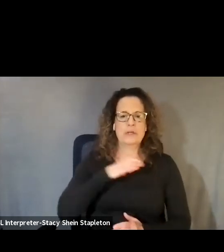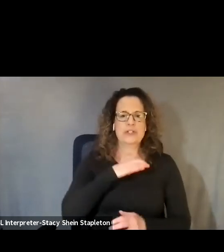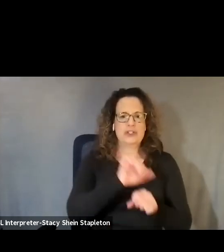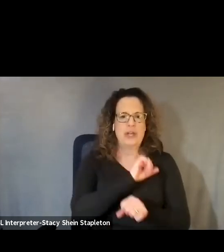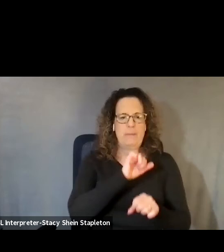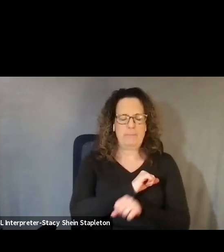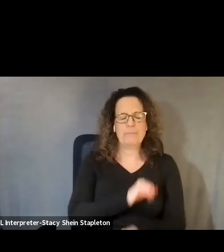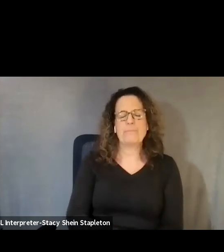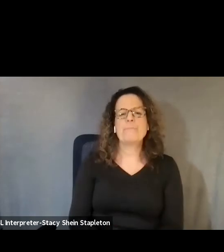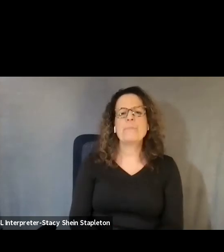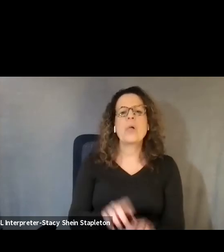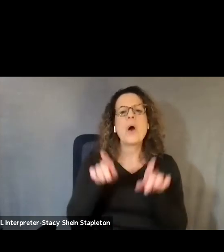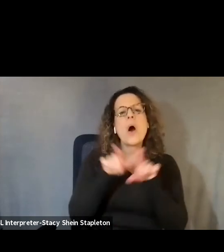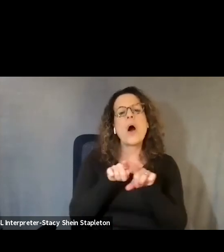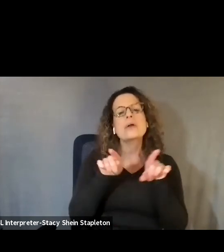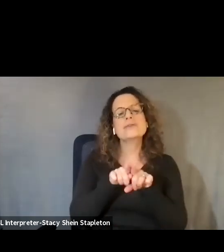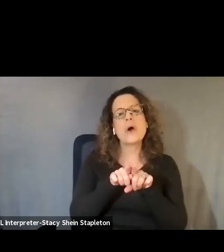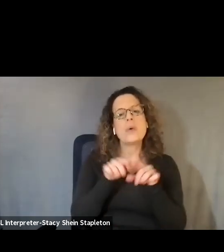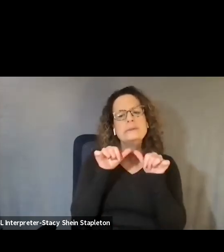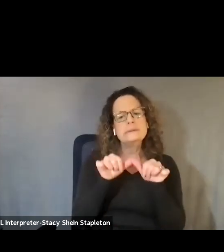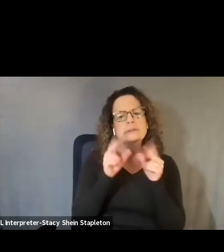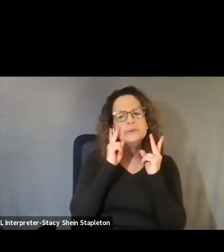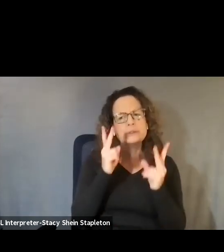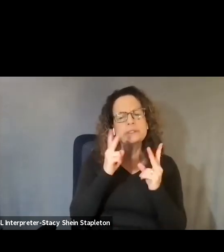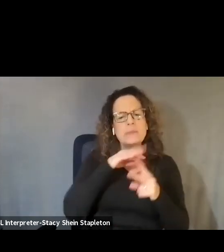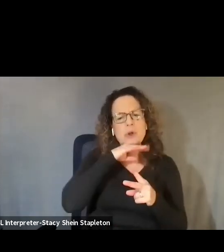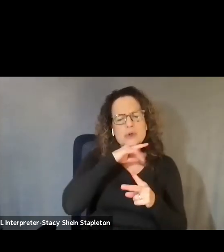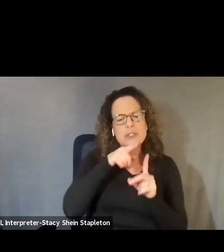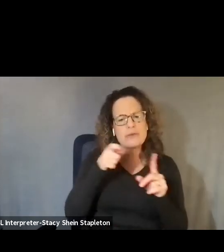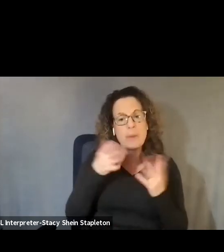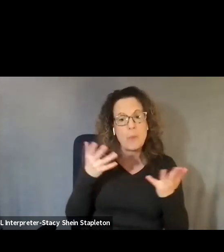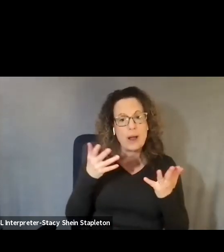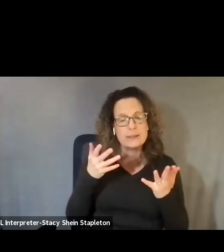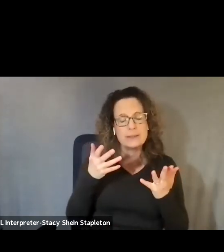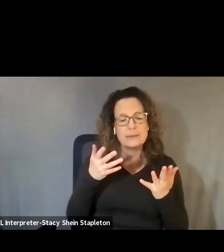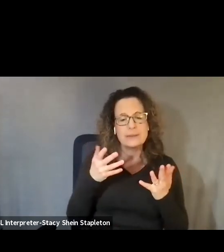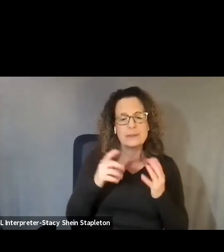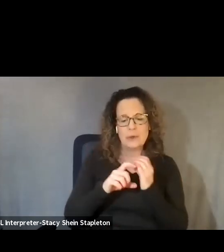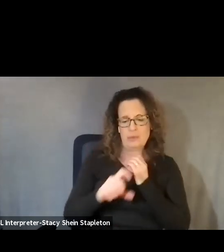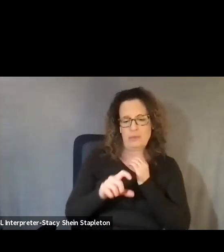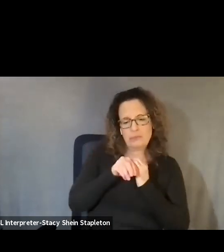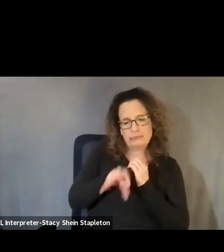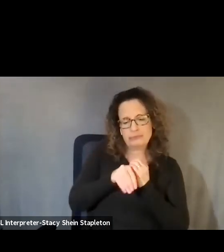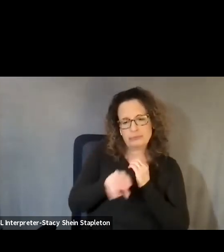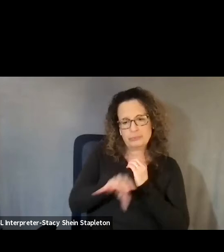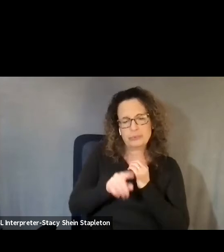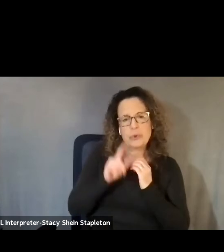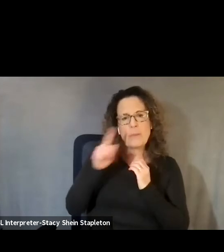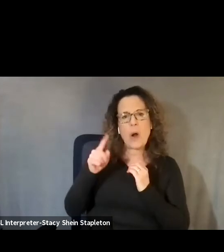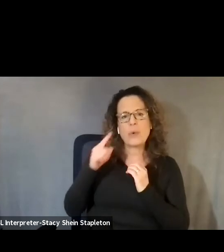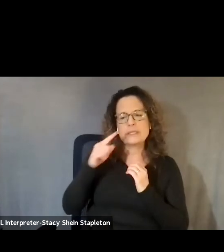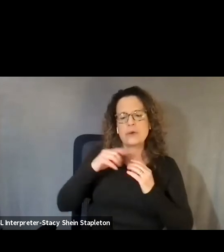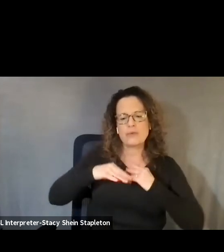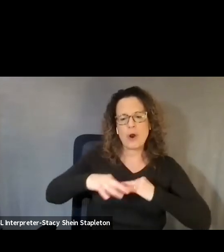addition, we continue to see pollution coming not just from the end of a pipe, but we see it running off of our